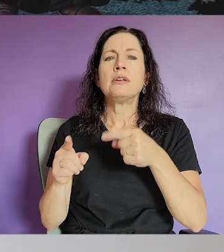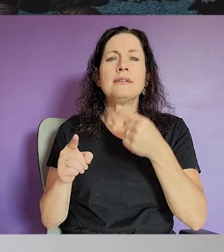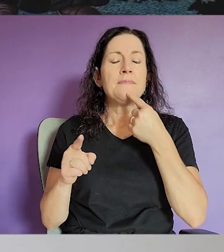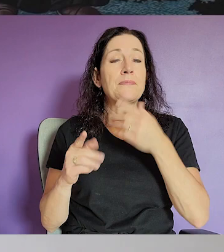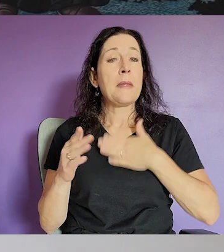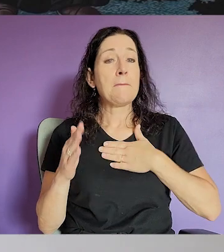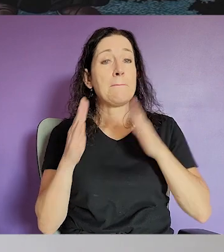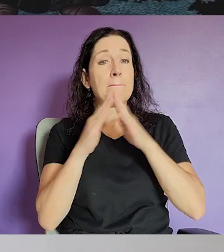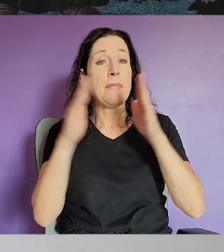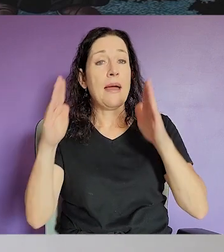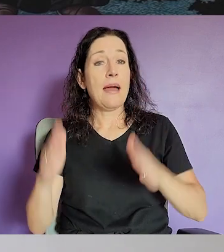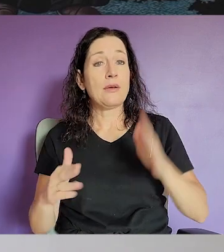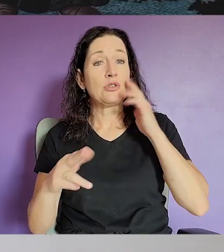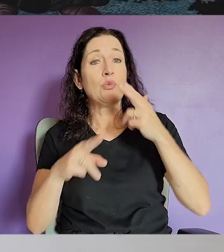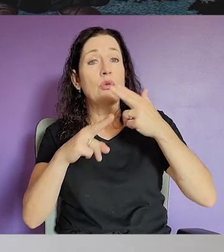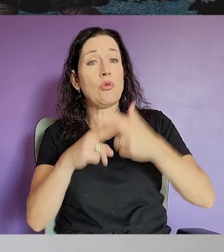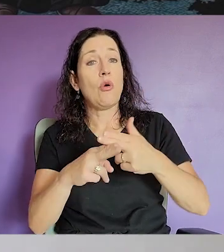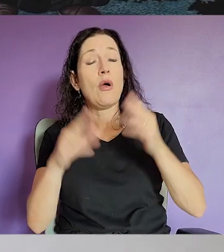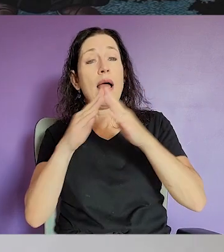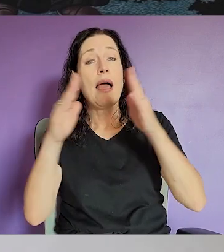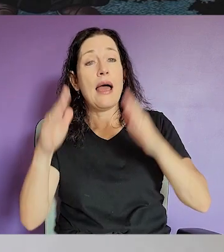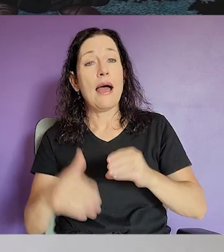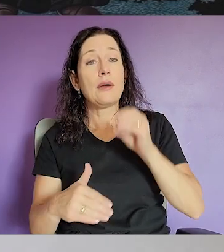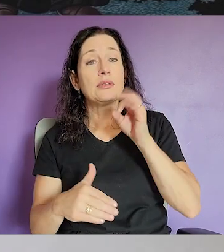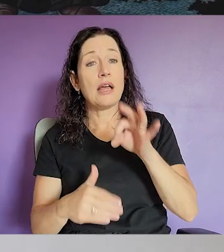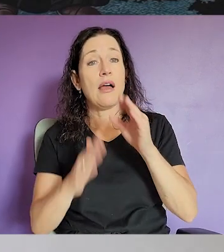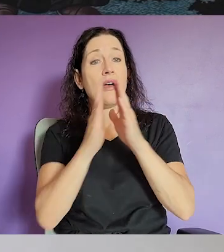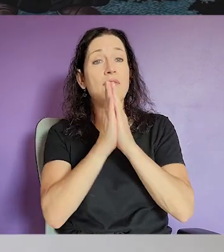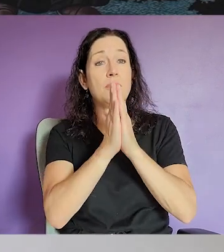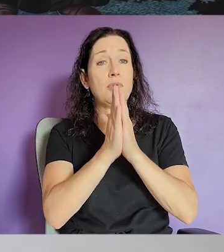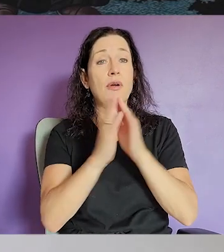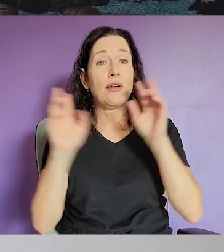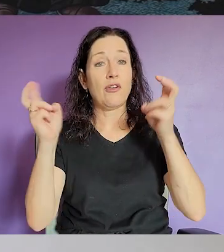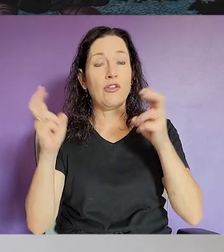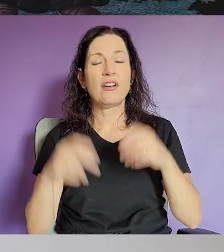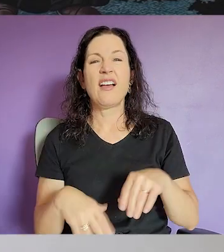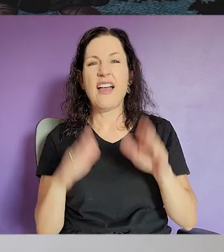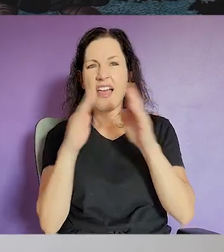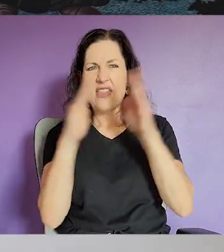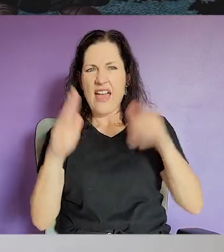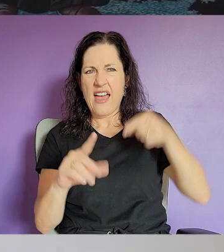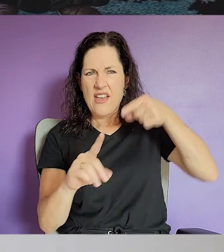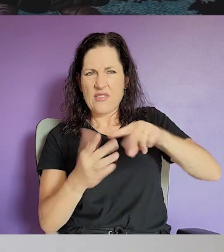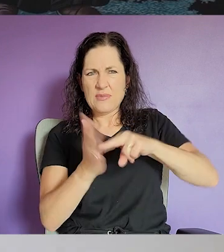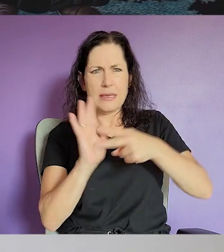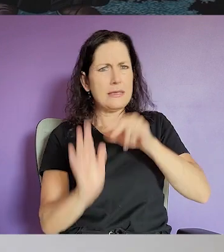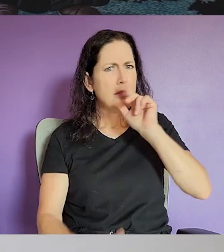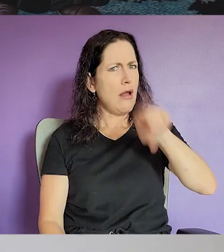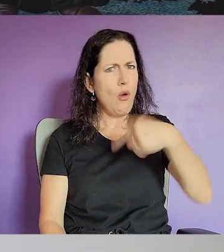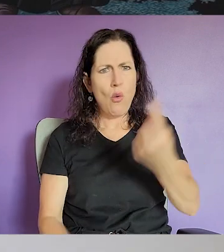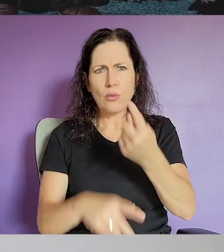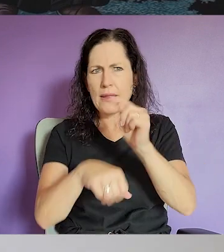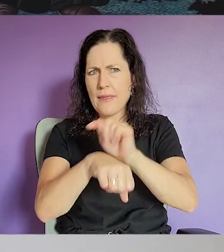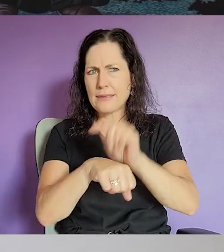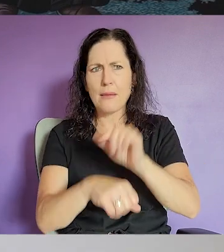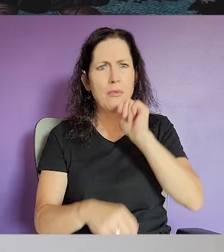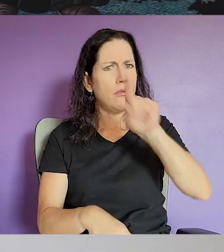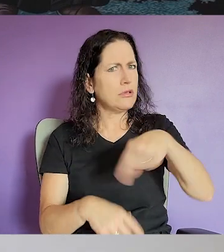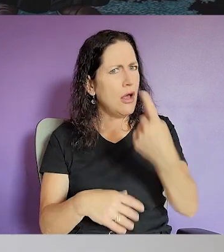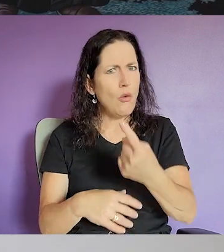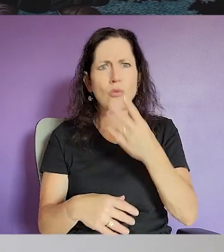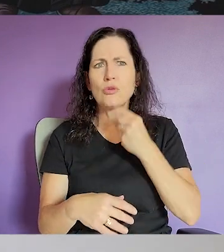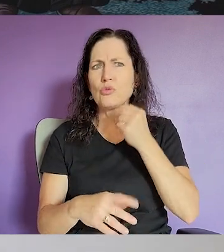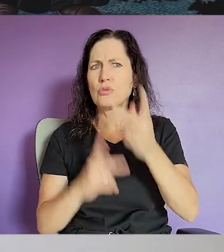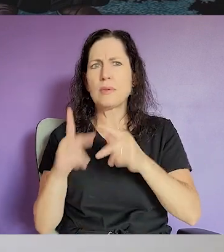my house shall be called a house of prayer. The house is not the people of Israel. It's not the temple. It's not